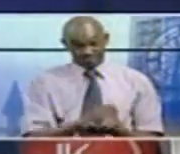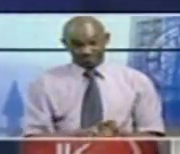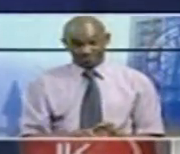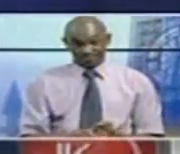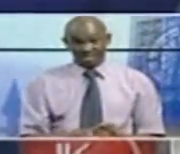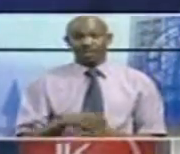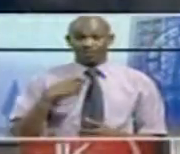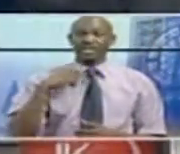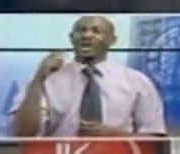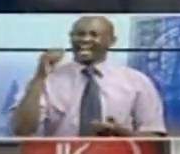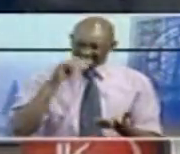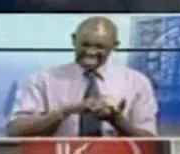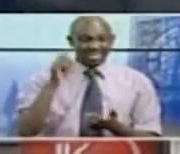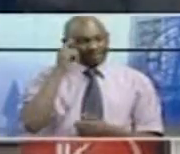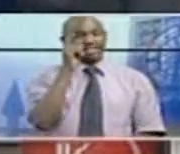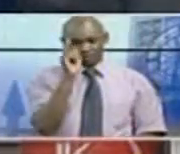We shall remind you